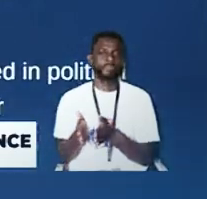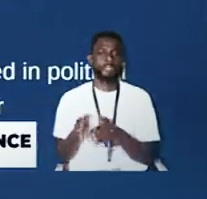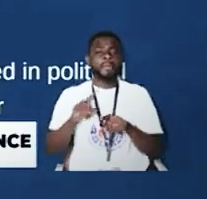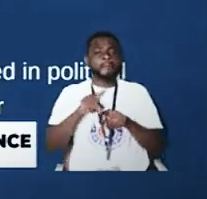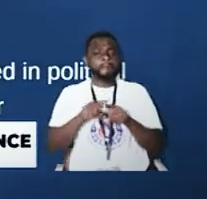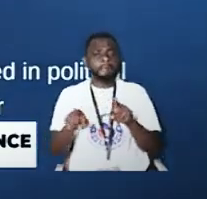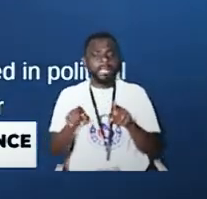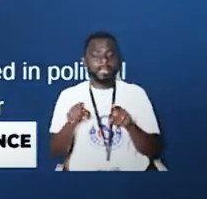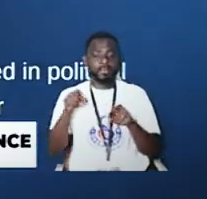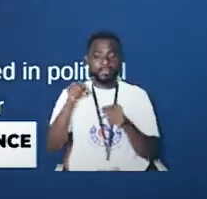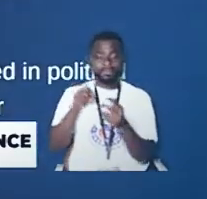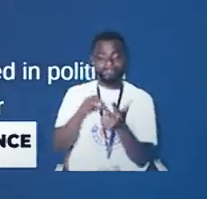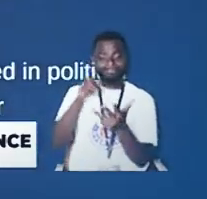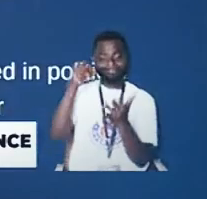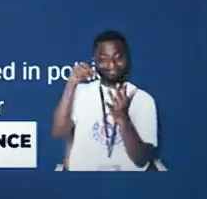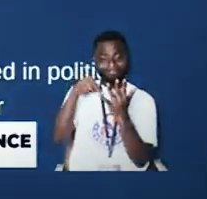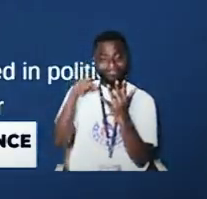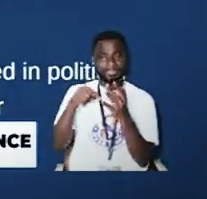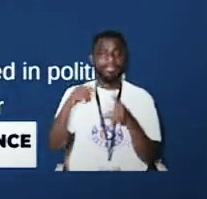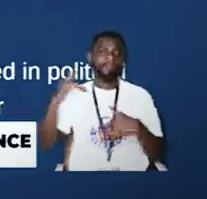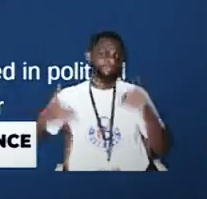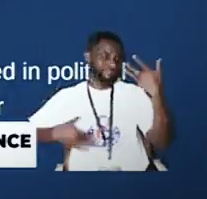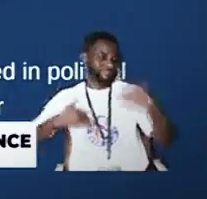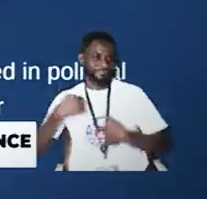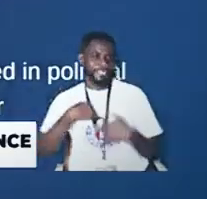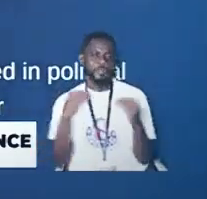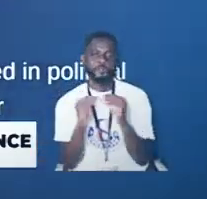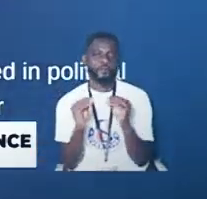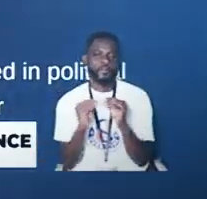one excites me. And